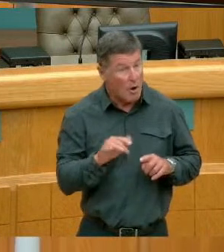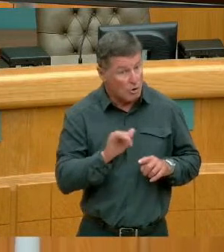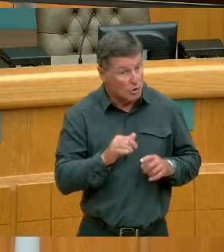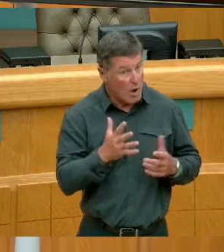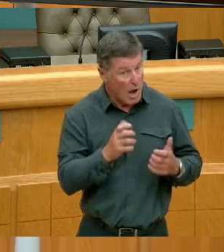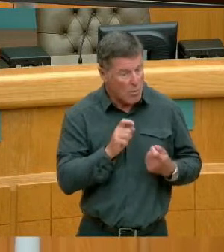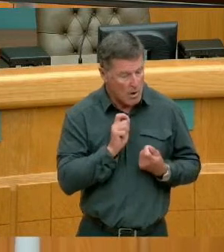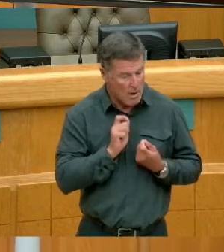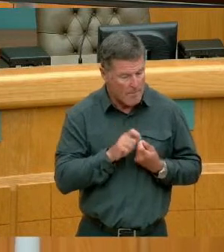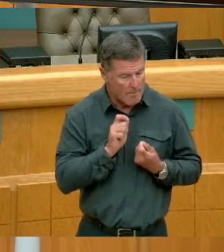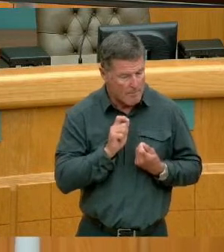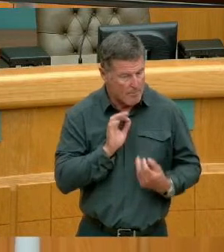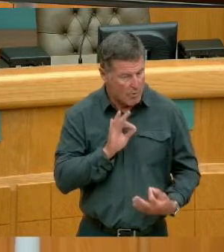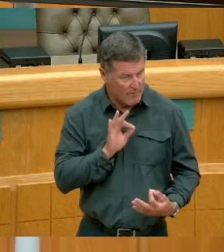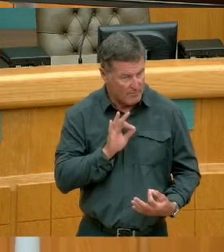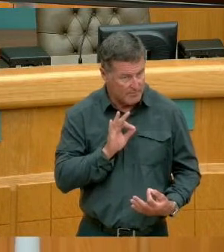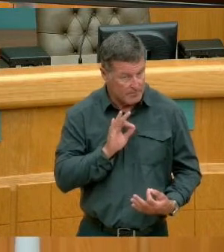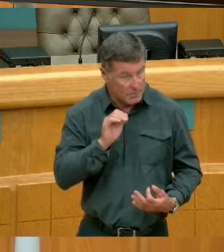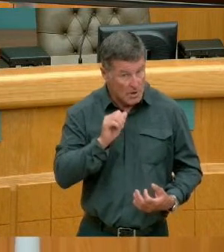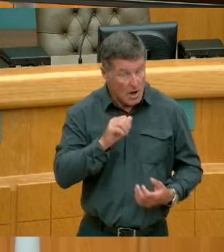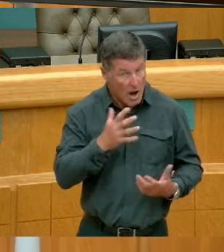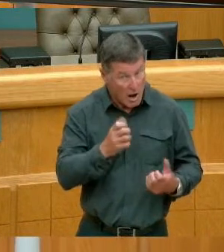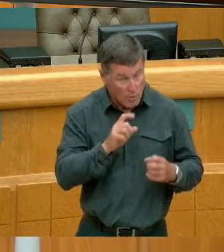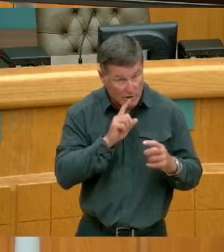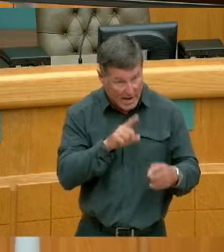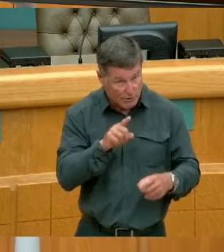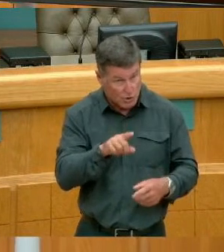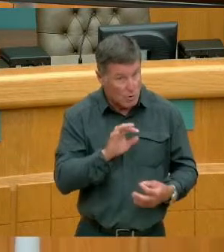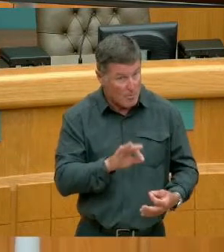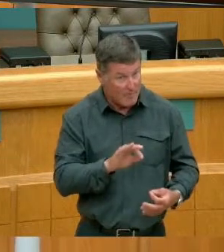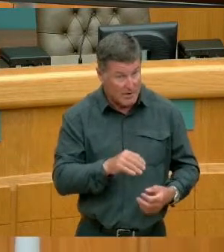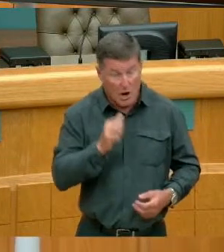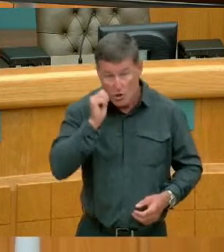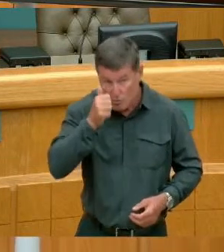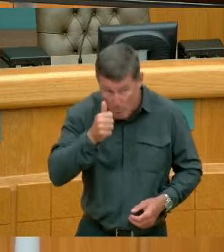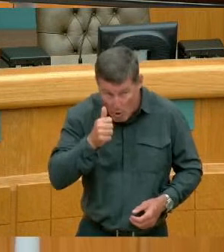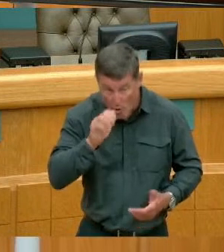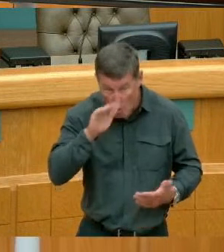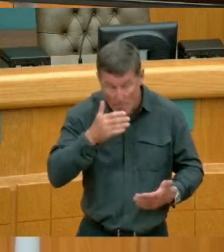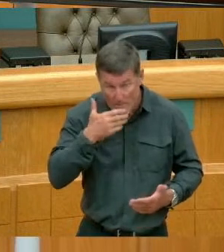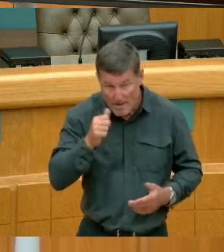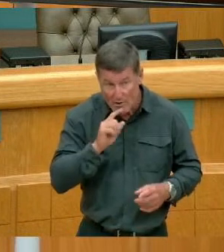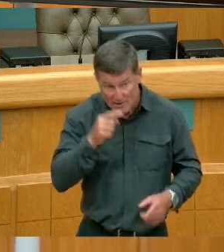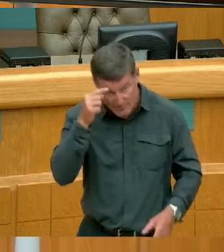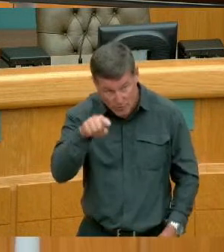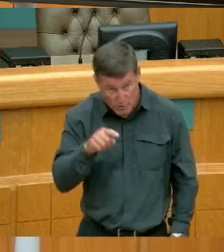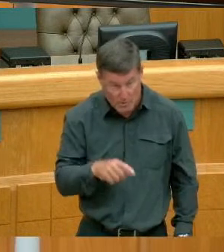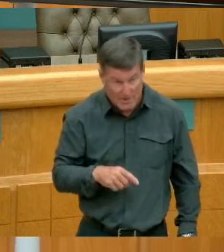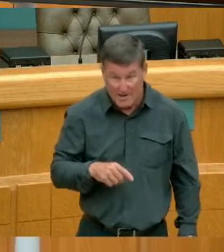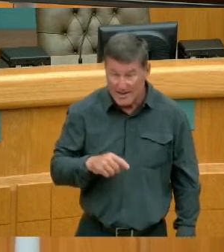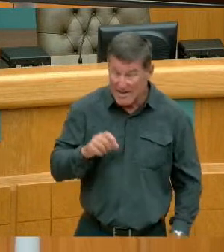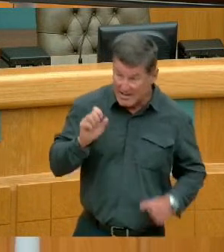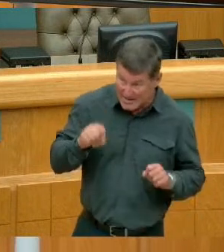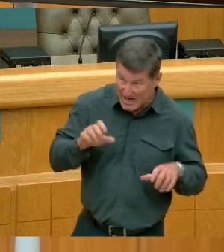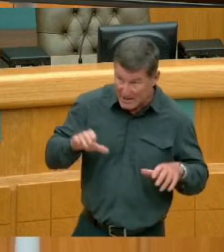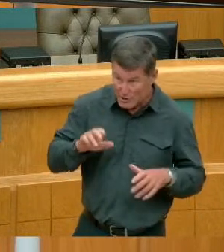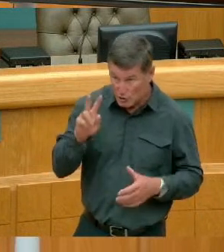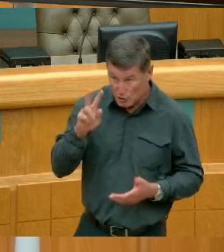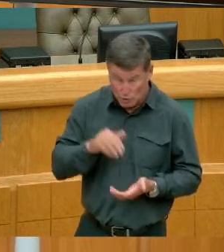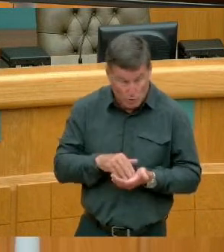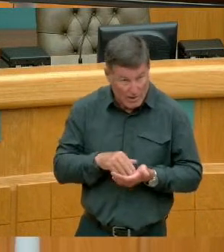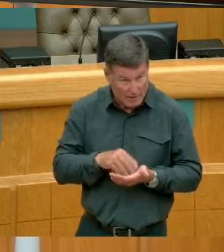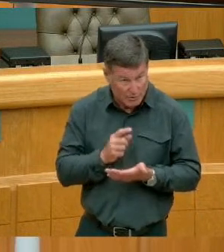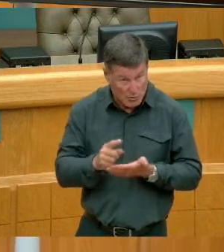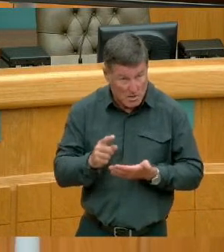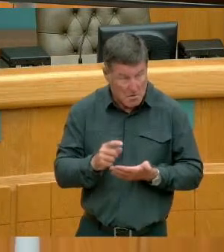and tomorrow, my hope is I get to answer that question fully. Is it realistic? Well, I think we've done